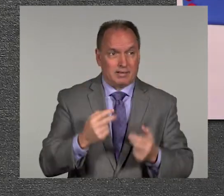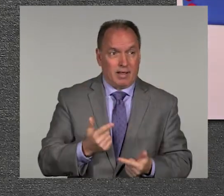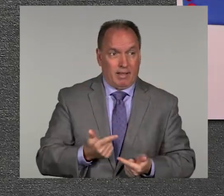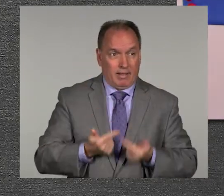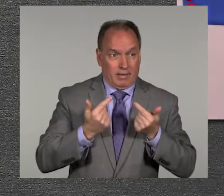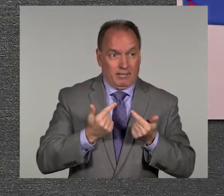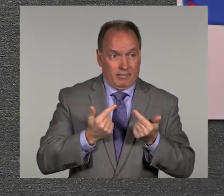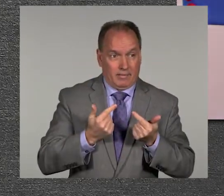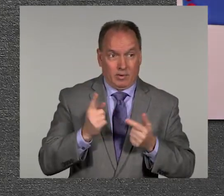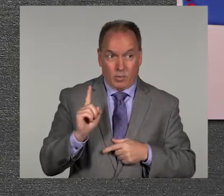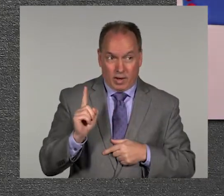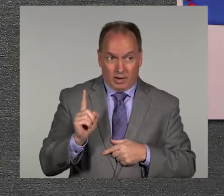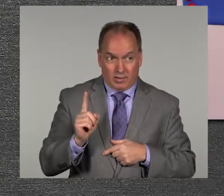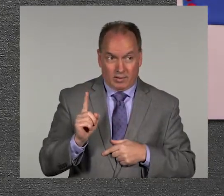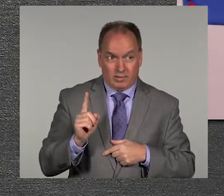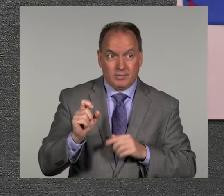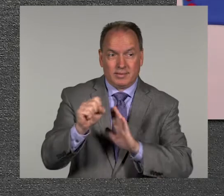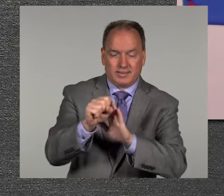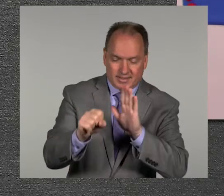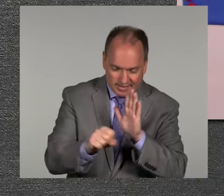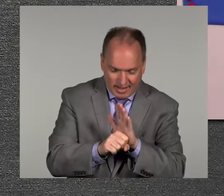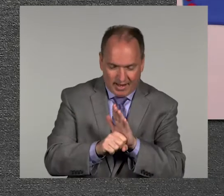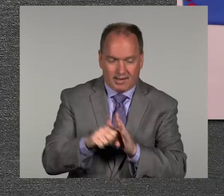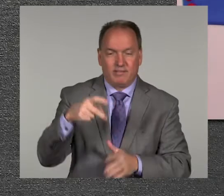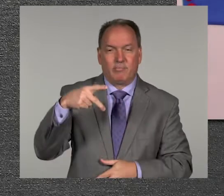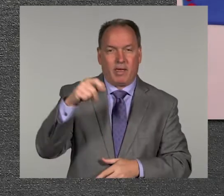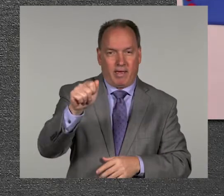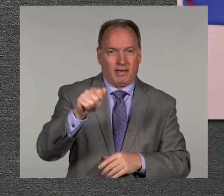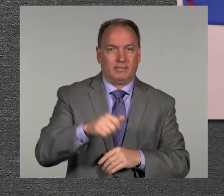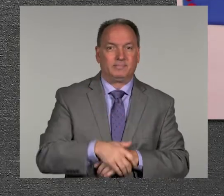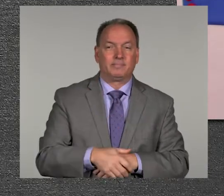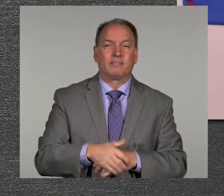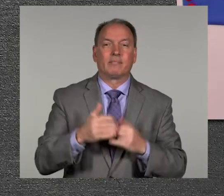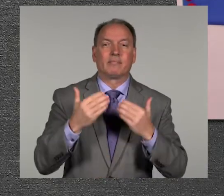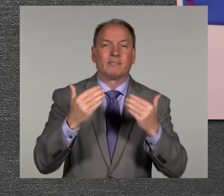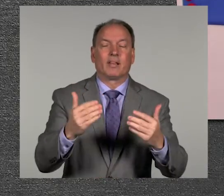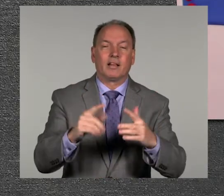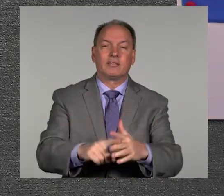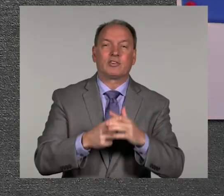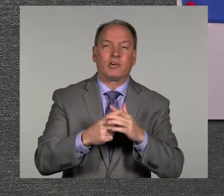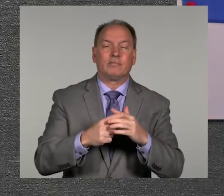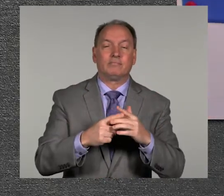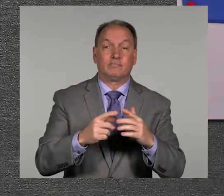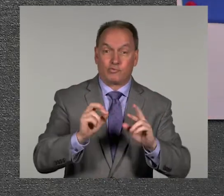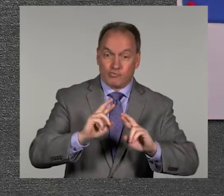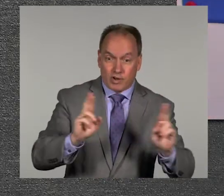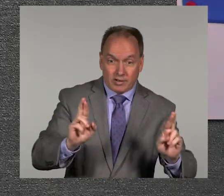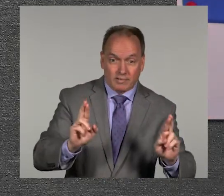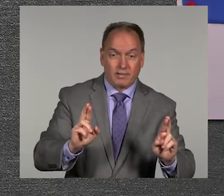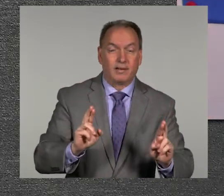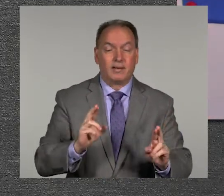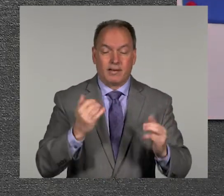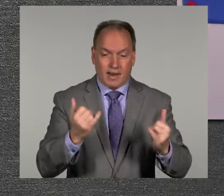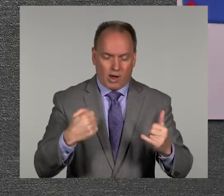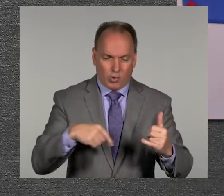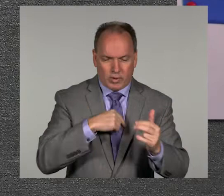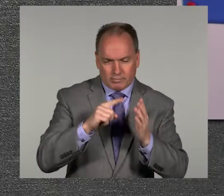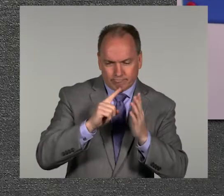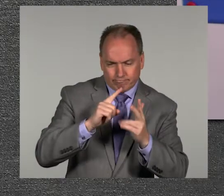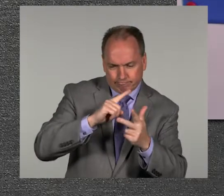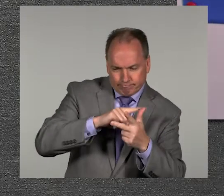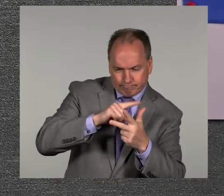in the state of Pennsylvania. Let's get started. Alrighty, so now we're going